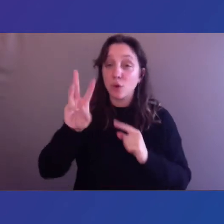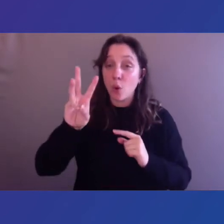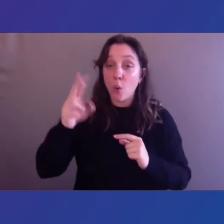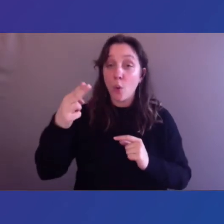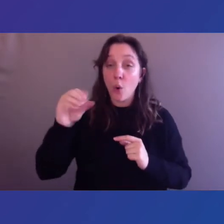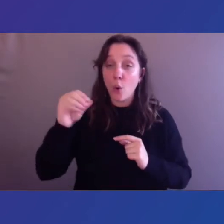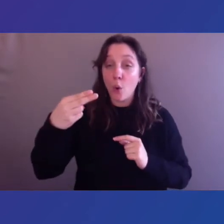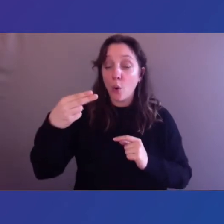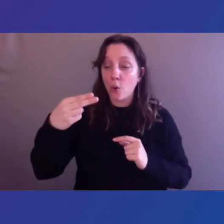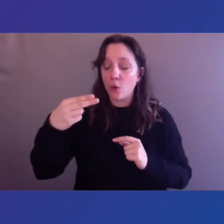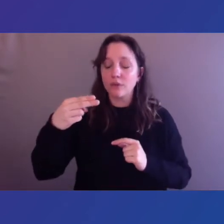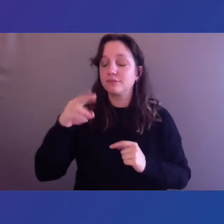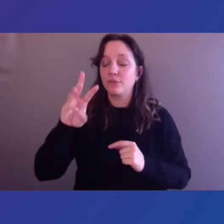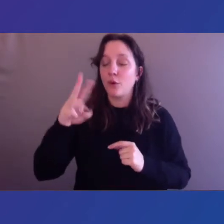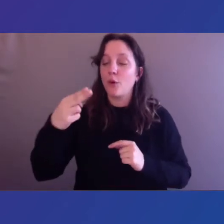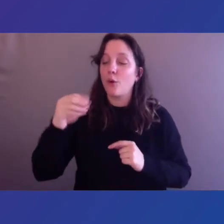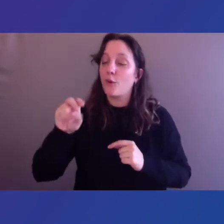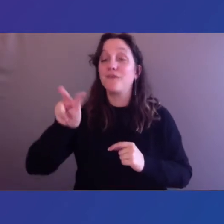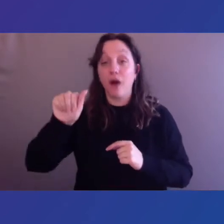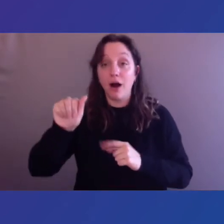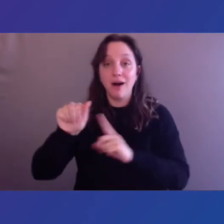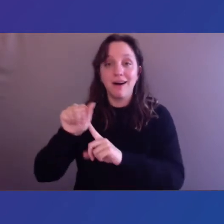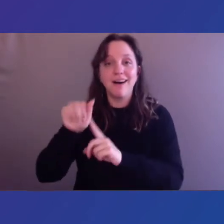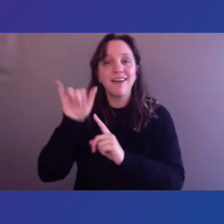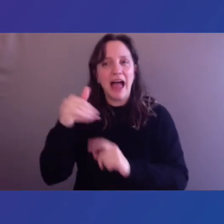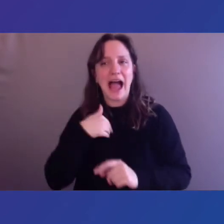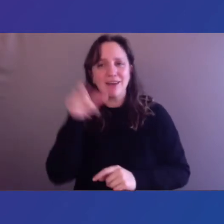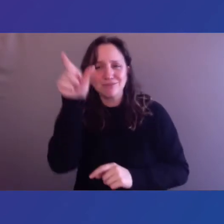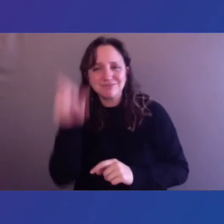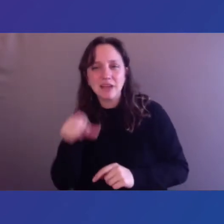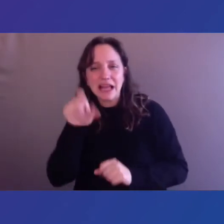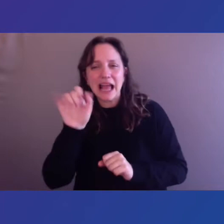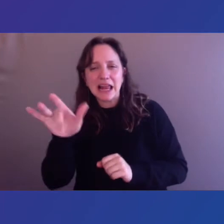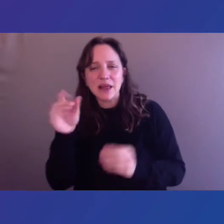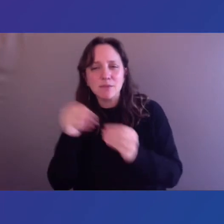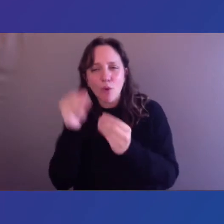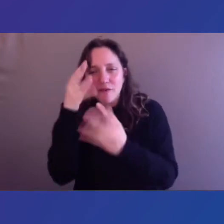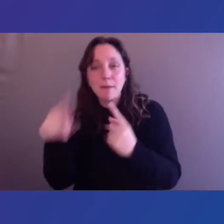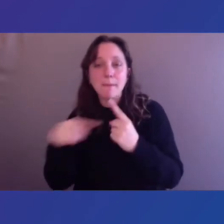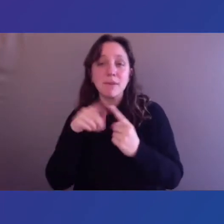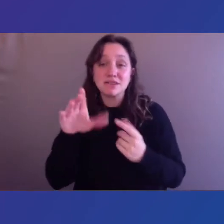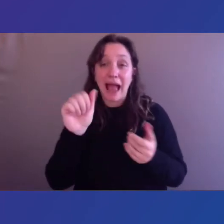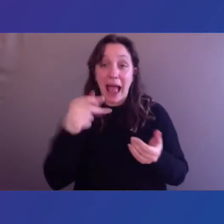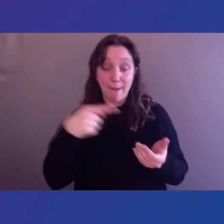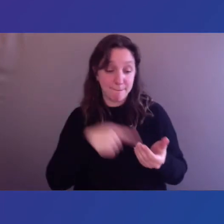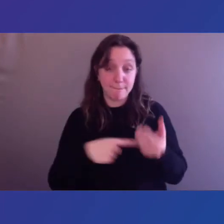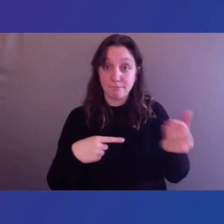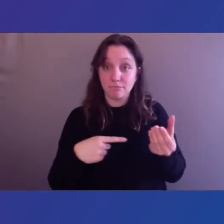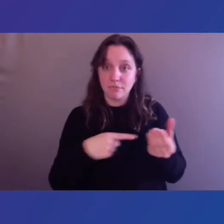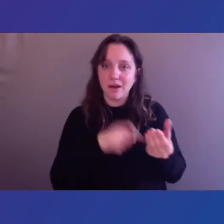app or the menu of your Whova mobile app. This information is also